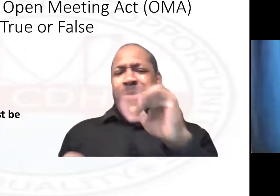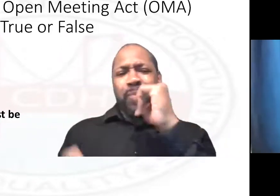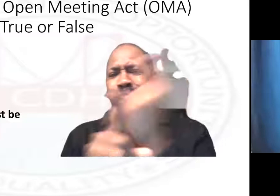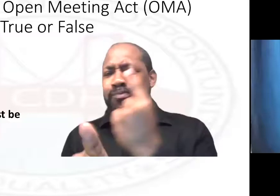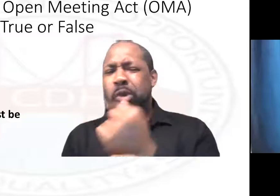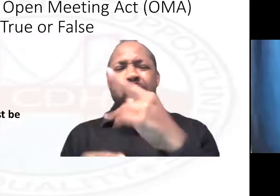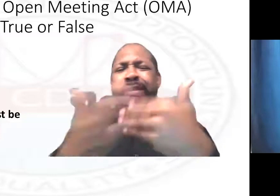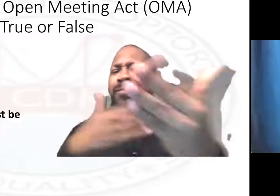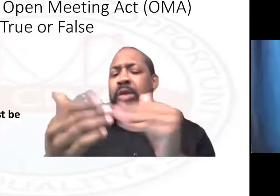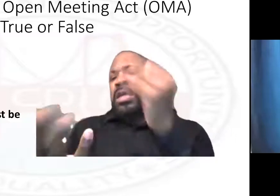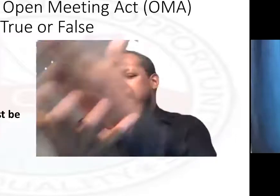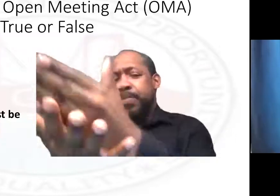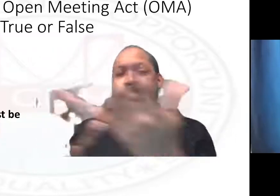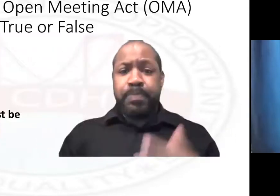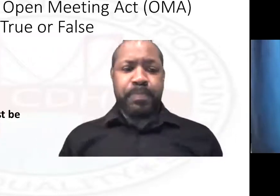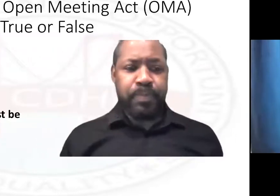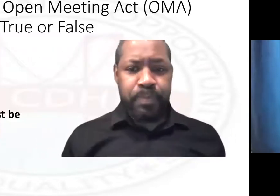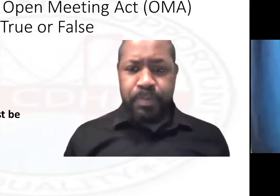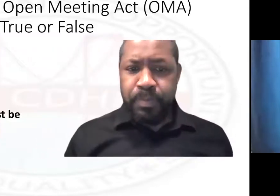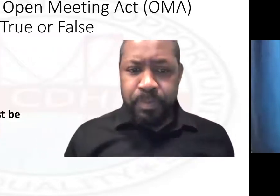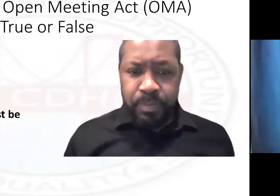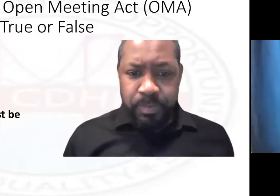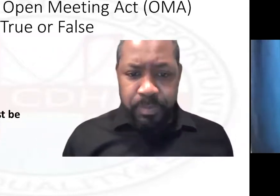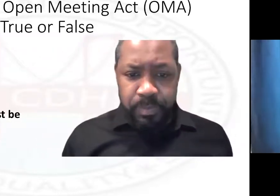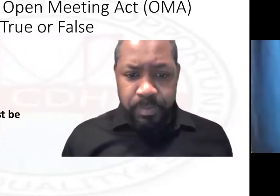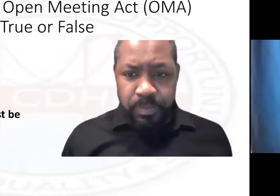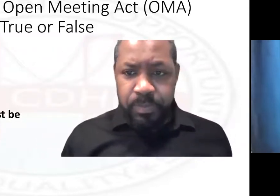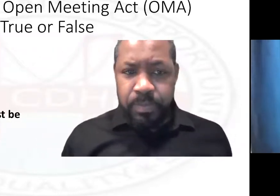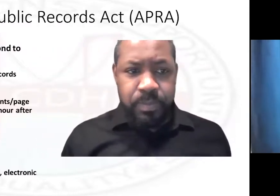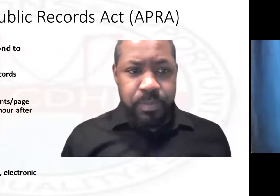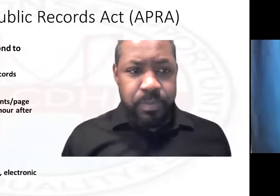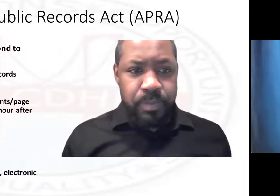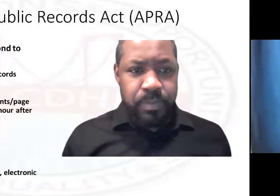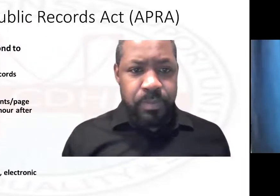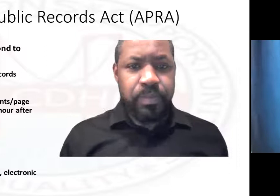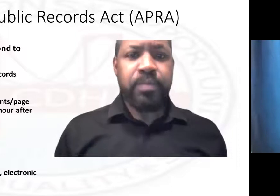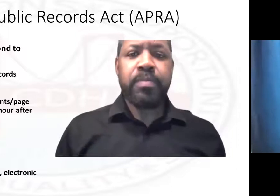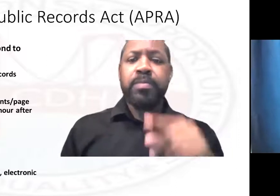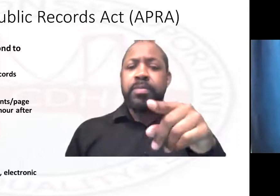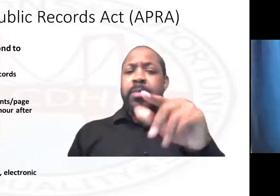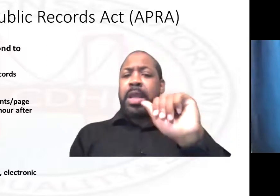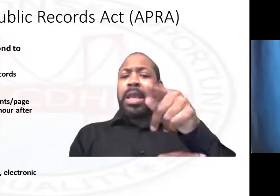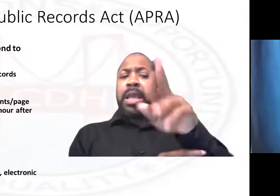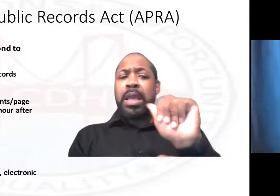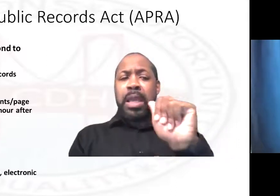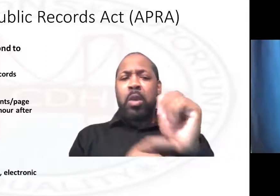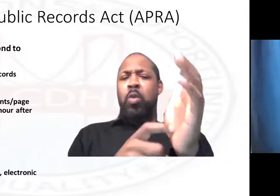we could refuse audience members to speak after that public comment.